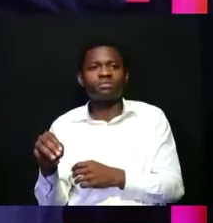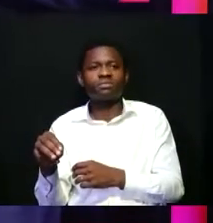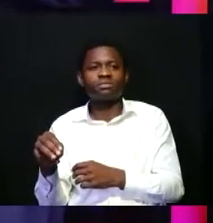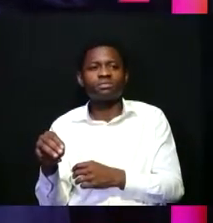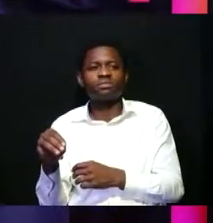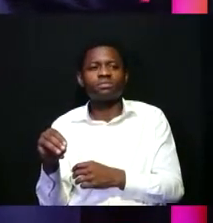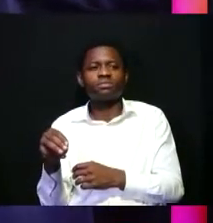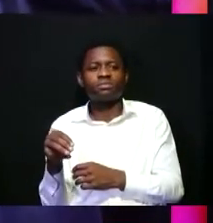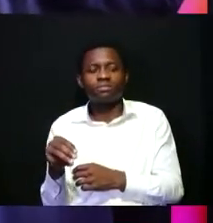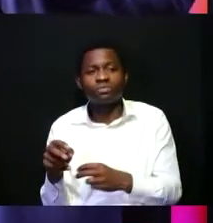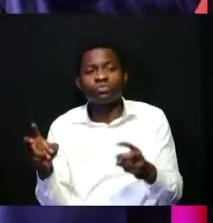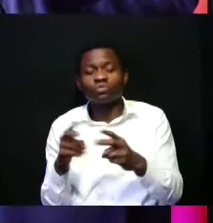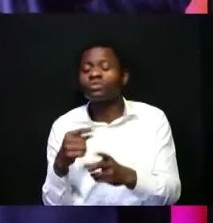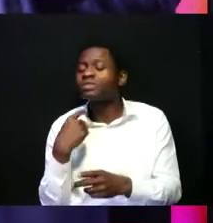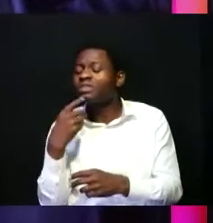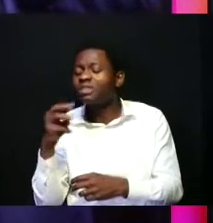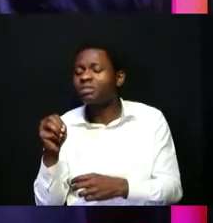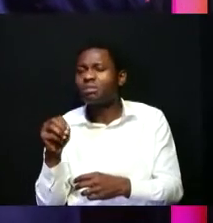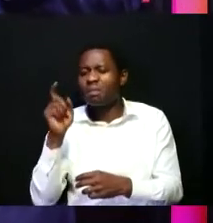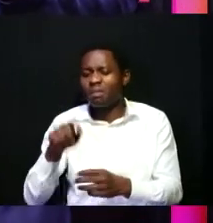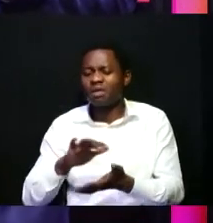Sent to tell them how to be